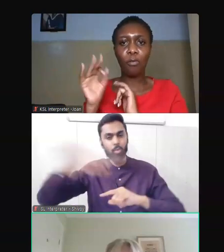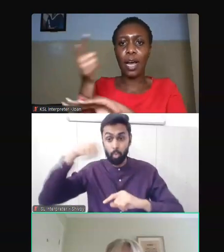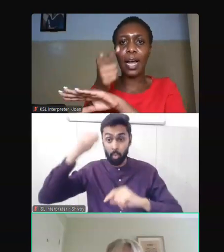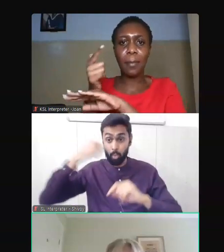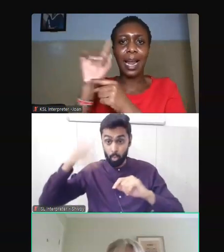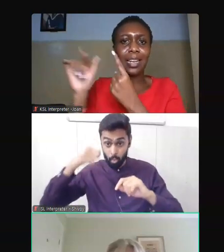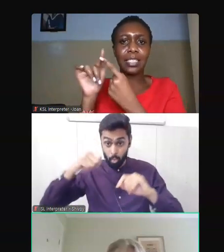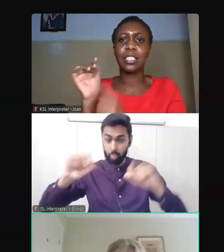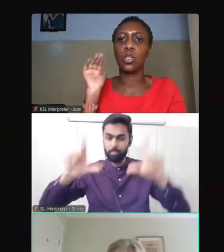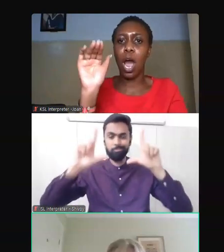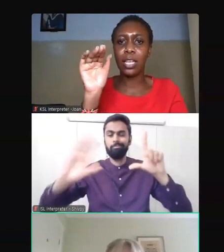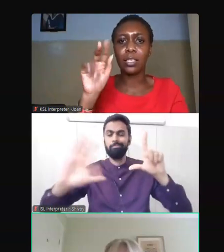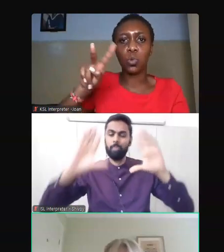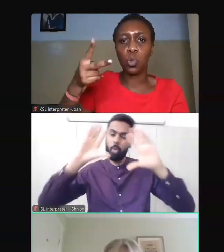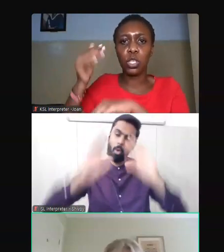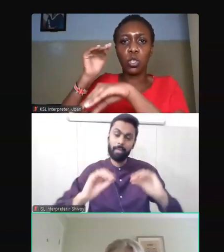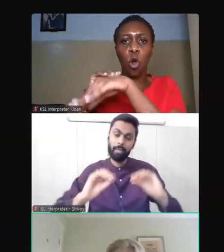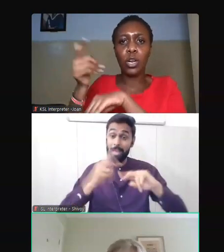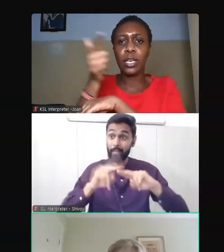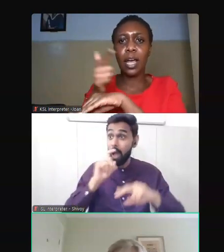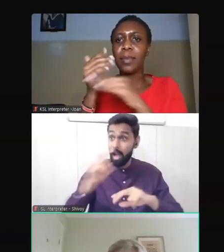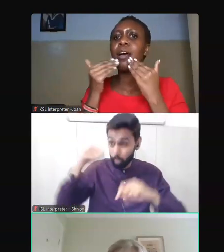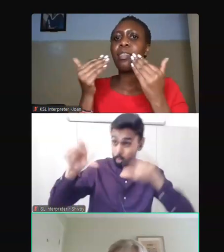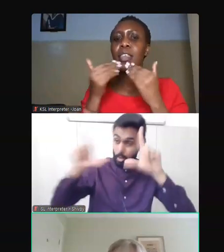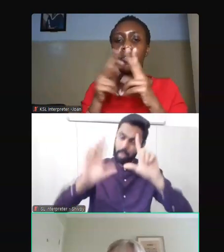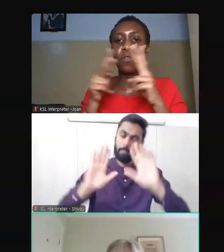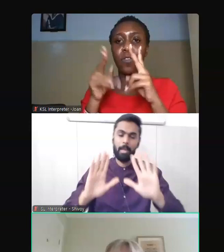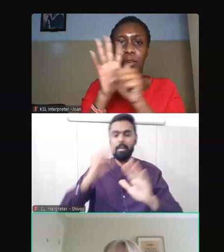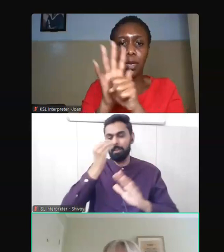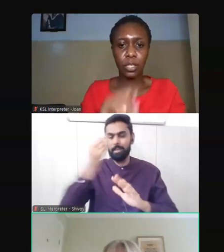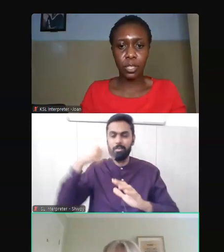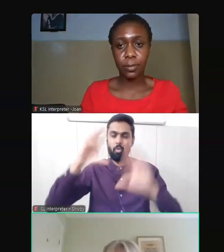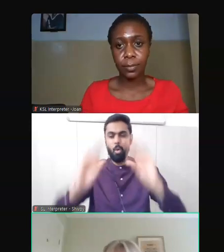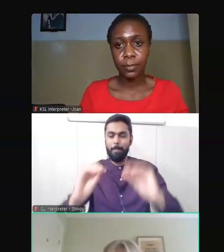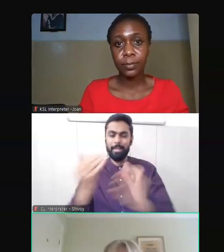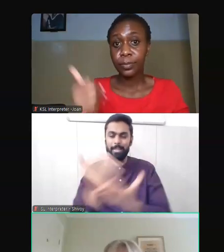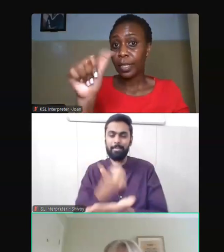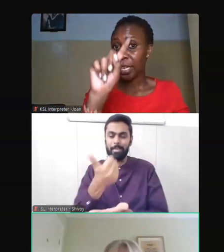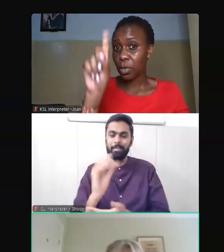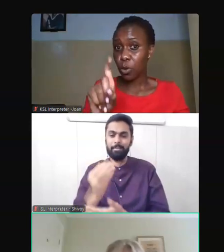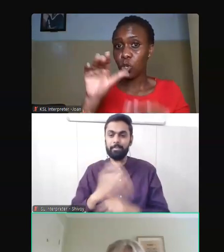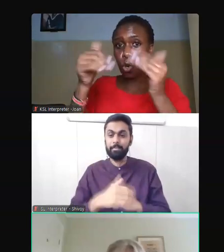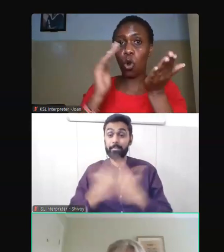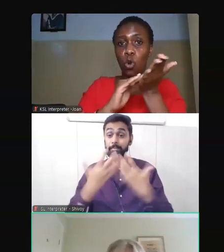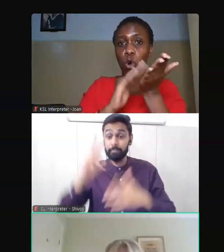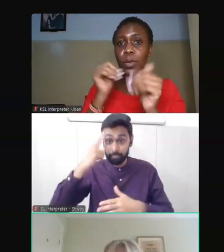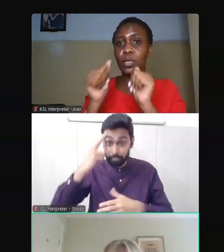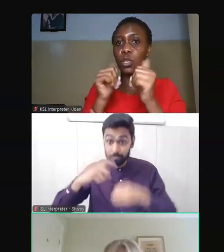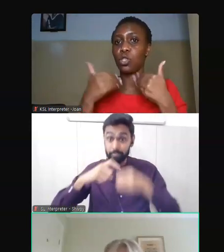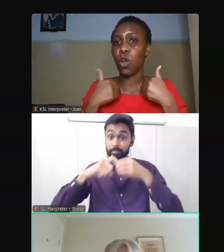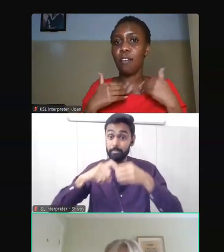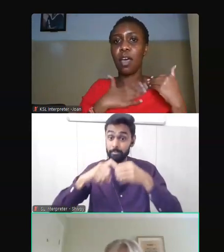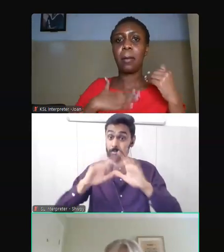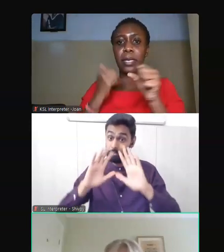asked to come on camera today. Thank you very much. Any questions or comments that you may have, please